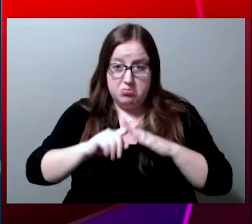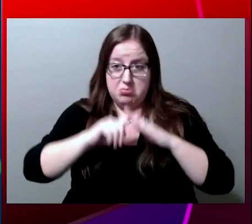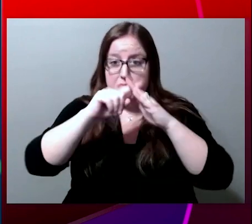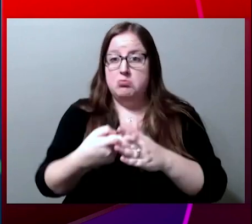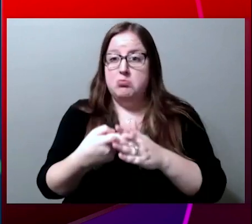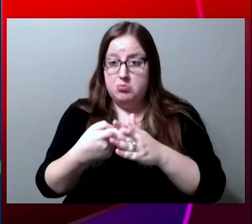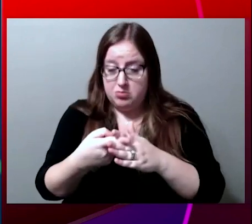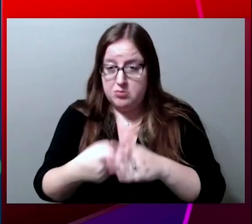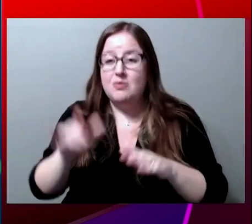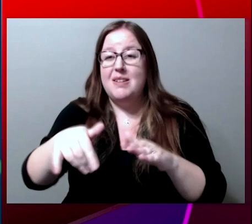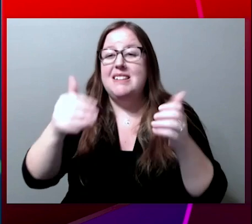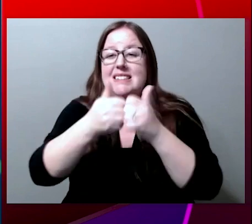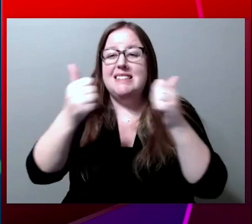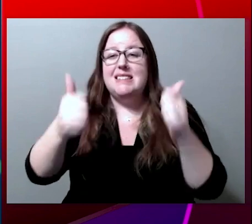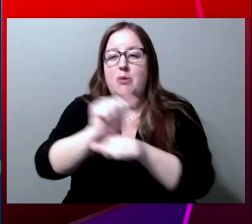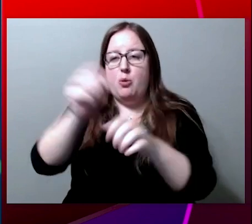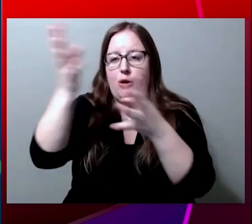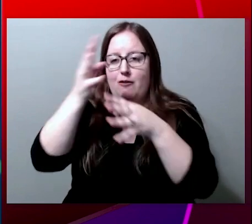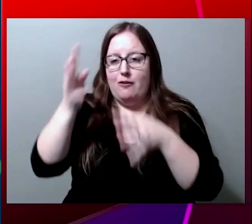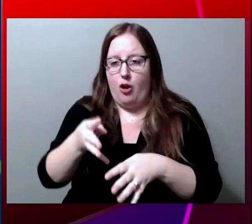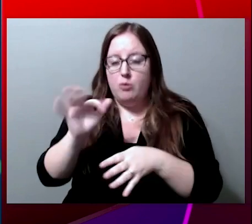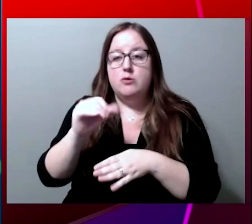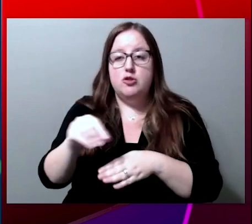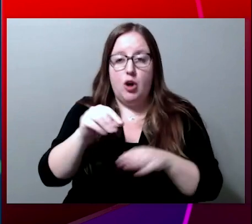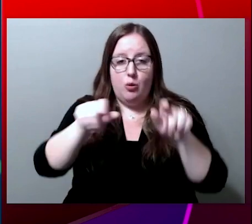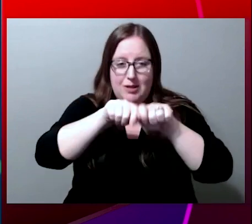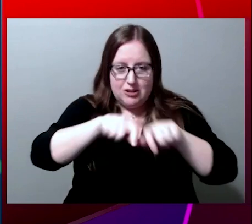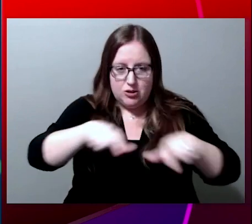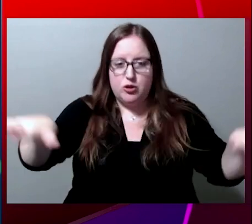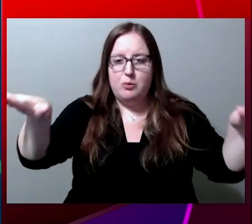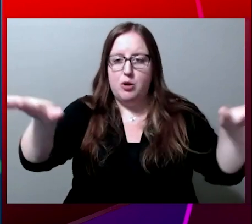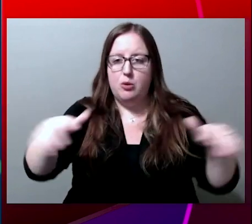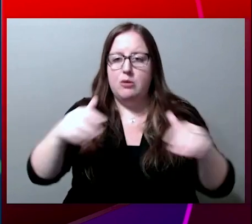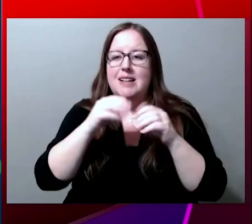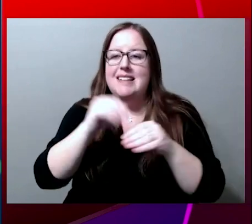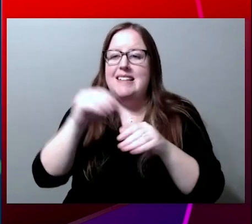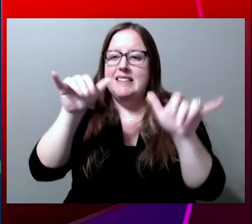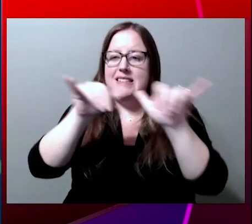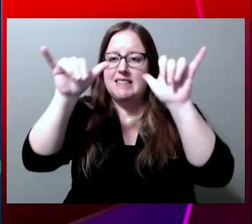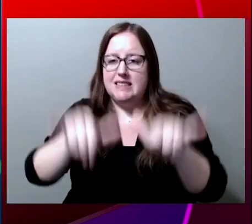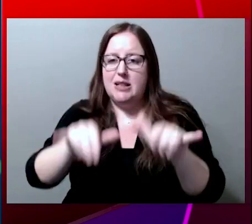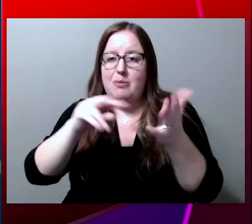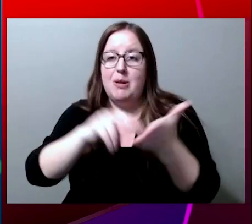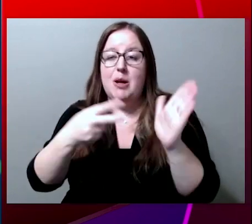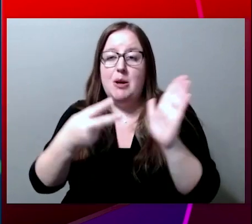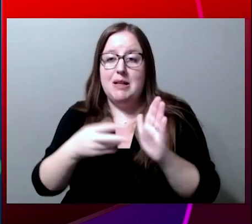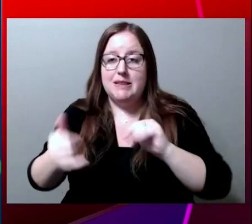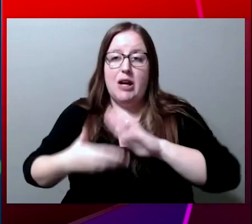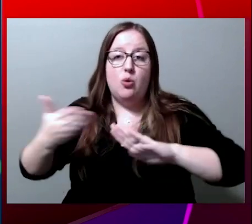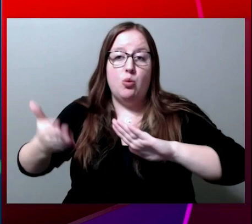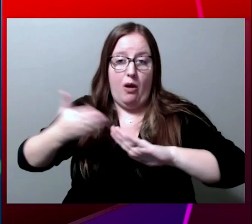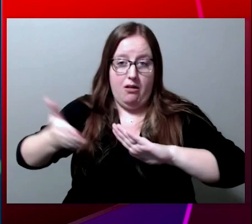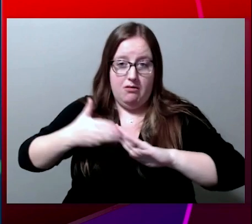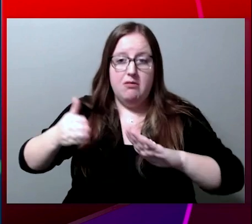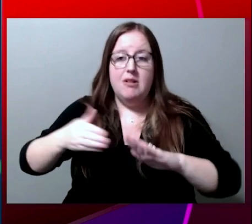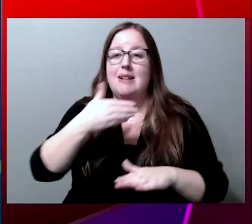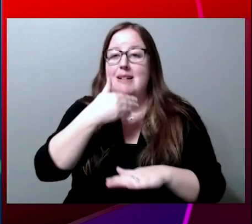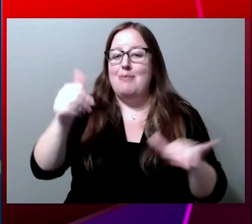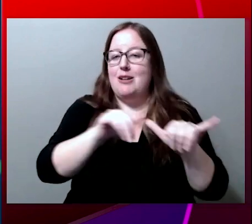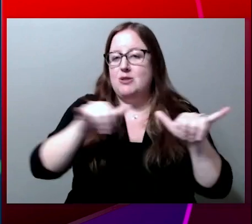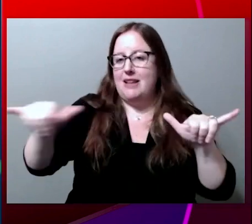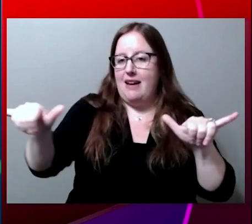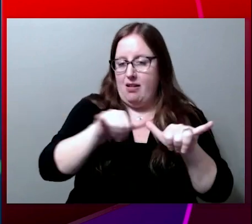do them in separate workflow executions. So we distribute that across this system. This allows it to run at much higher scale. Previously with